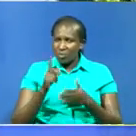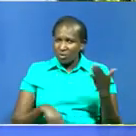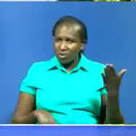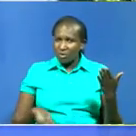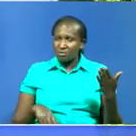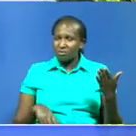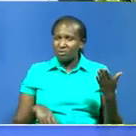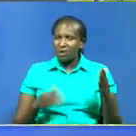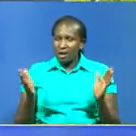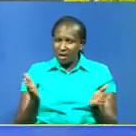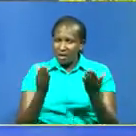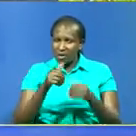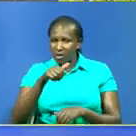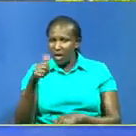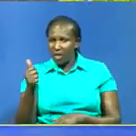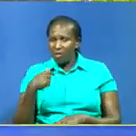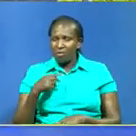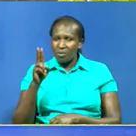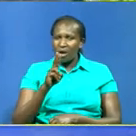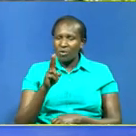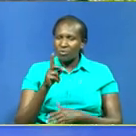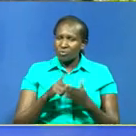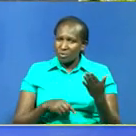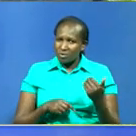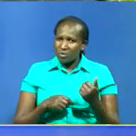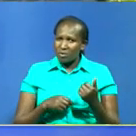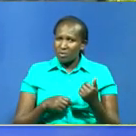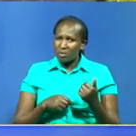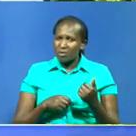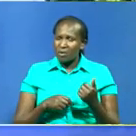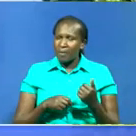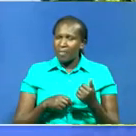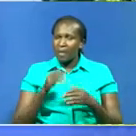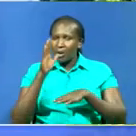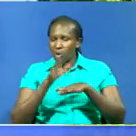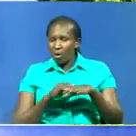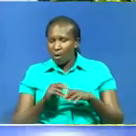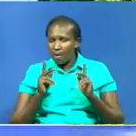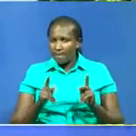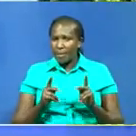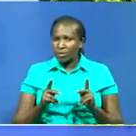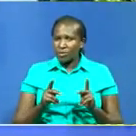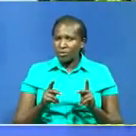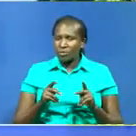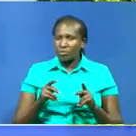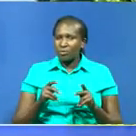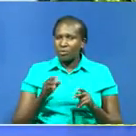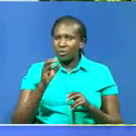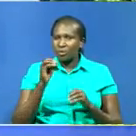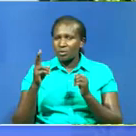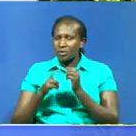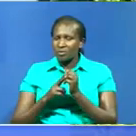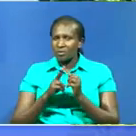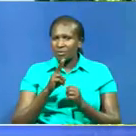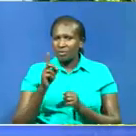in encouraging others. I use WhatsApp most of the time. This number you can call, but you can do WhatsApp. This is